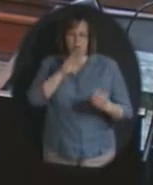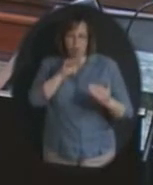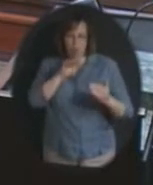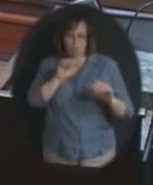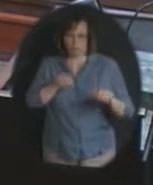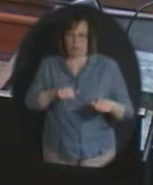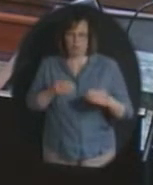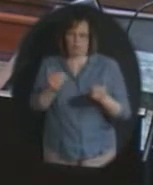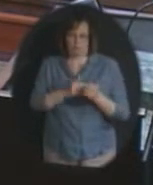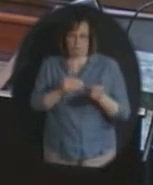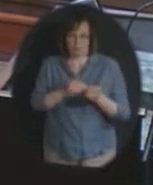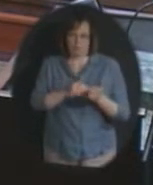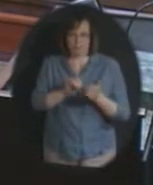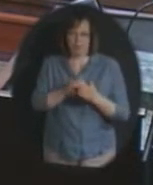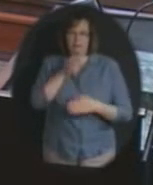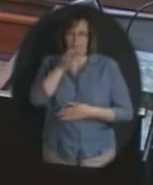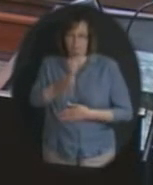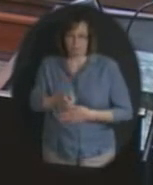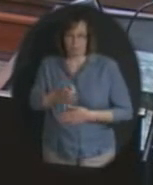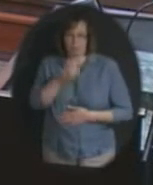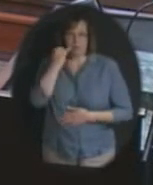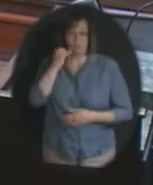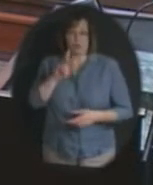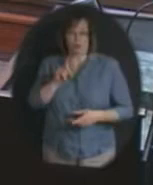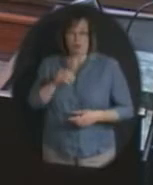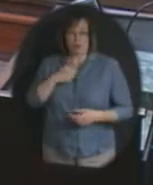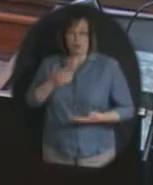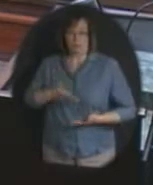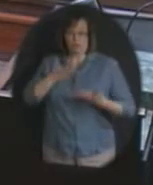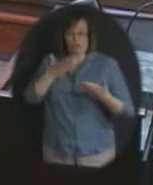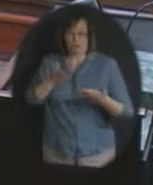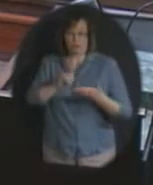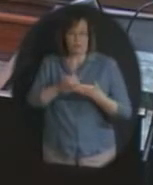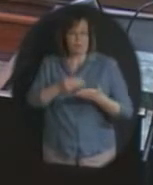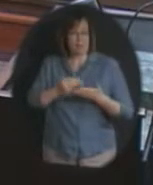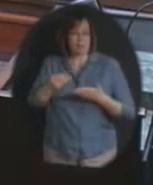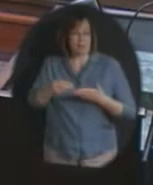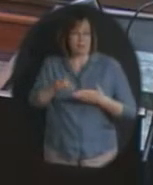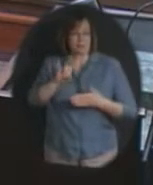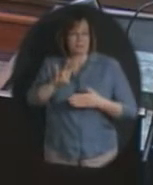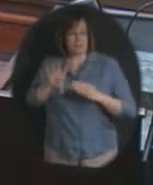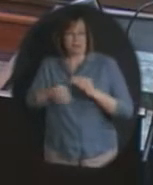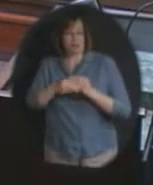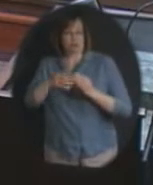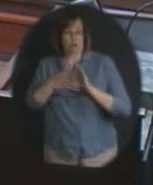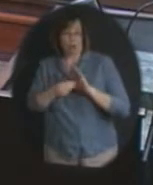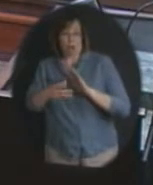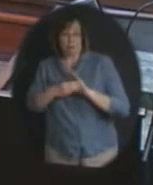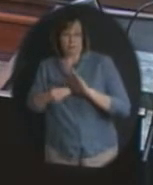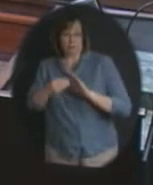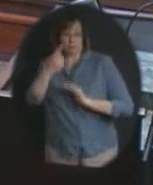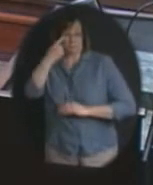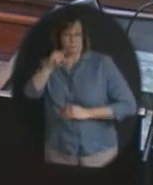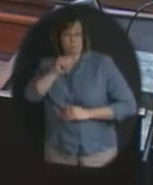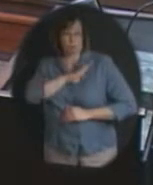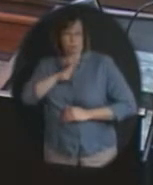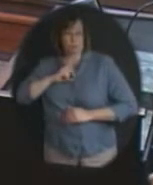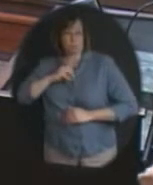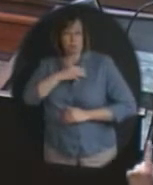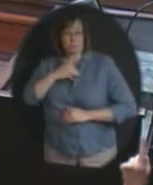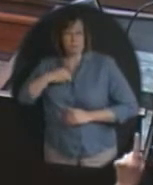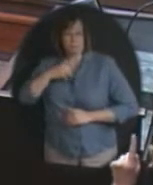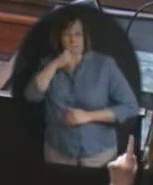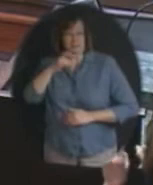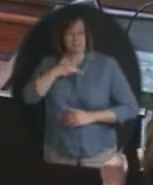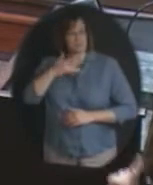can repeat this in the future. And if we do, I would suggest that they buy 7 additional copies for board members, because I